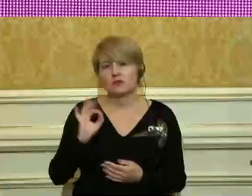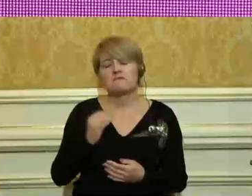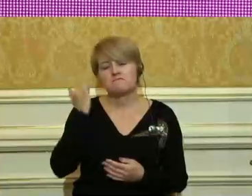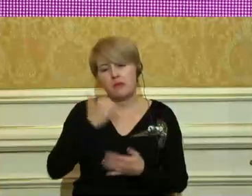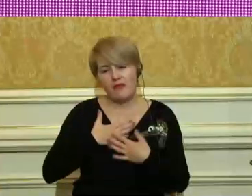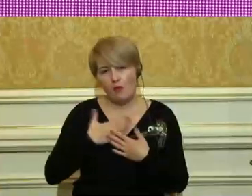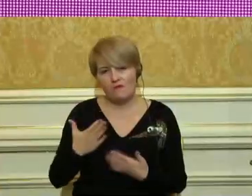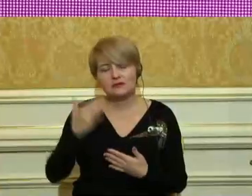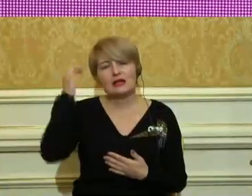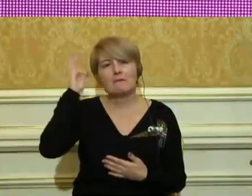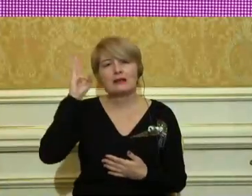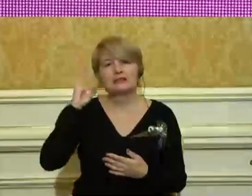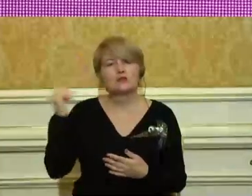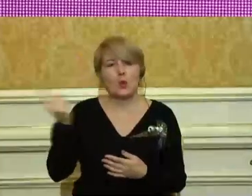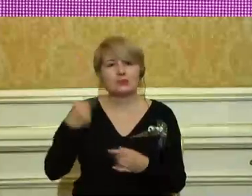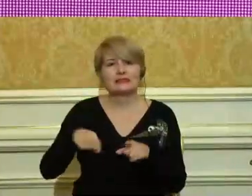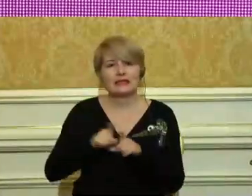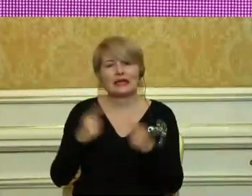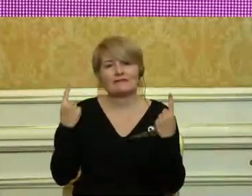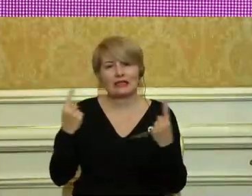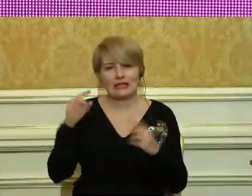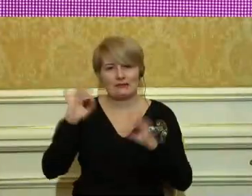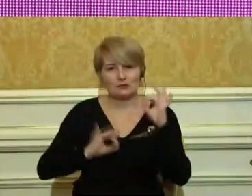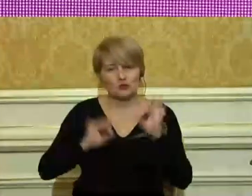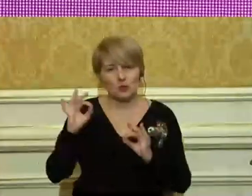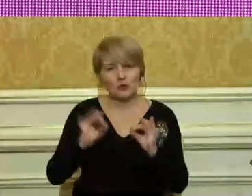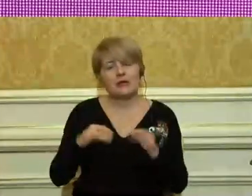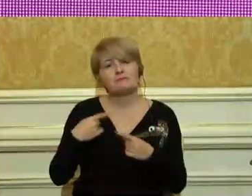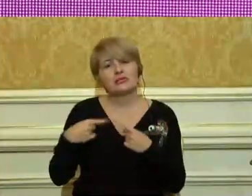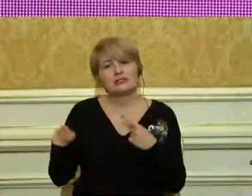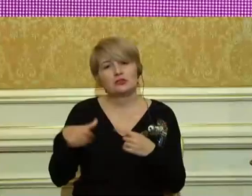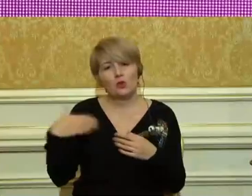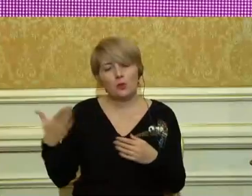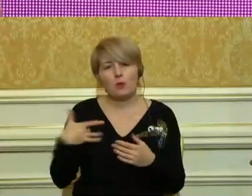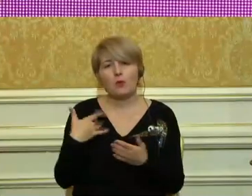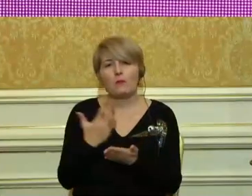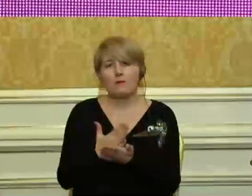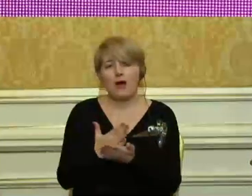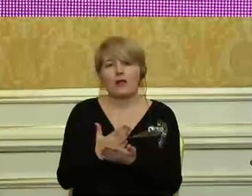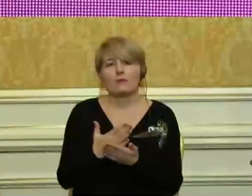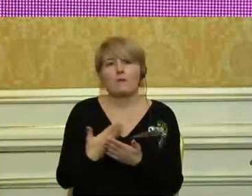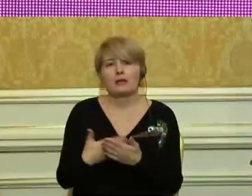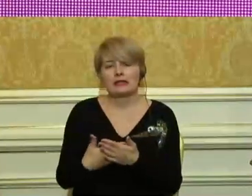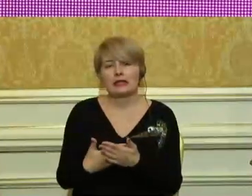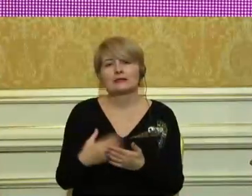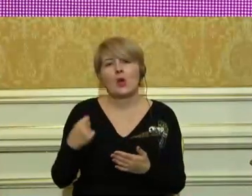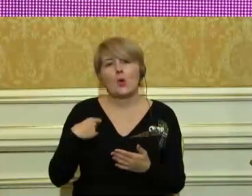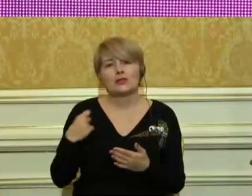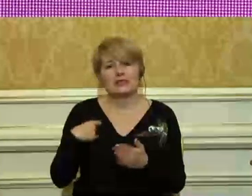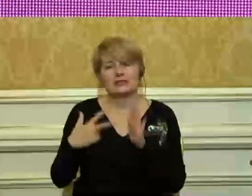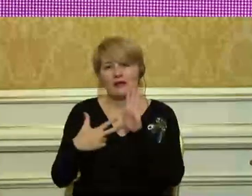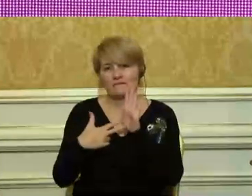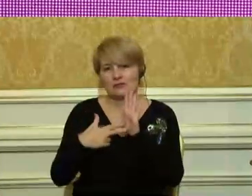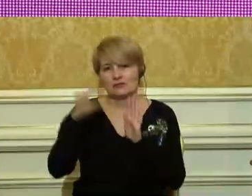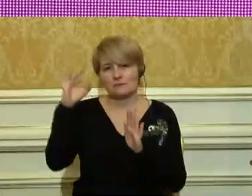so 22%. So now I would like to express thanks to Khmelnytsky region for this highest percentage. For another from